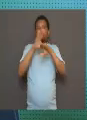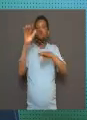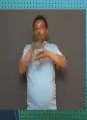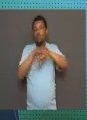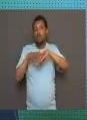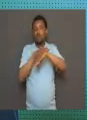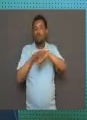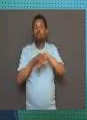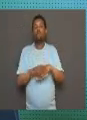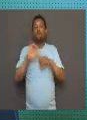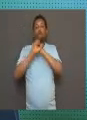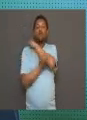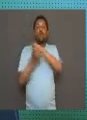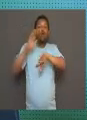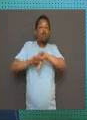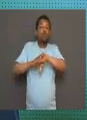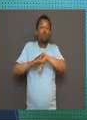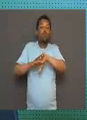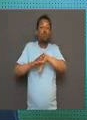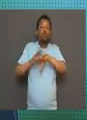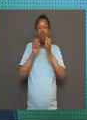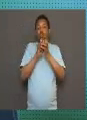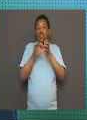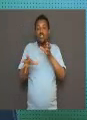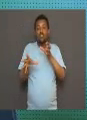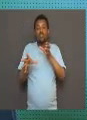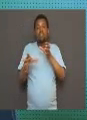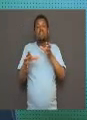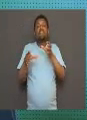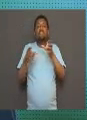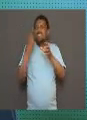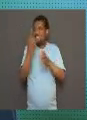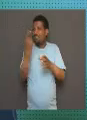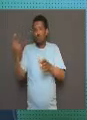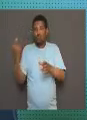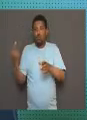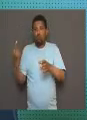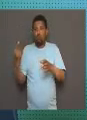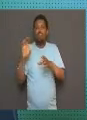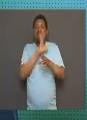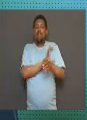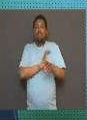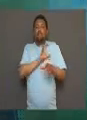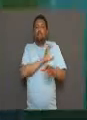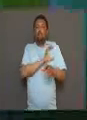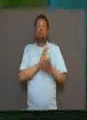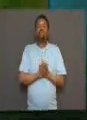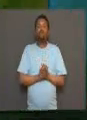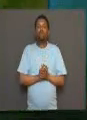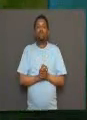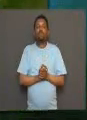surface based on the projection's individual characteristics.